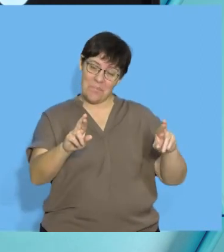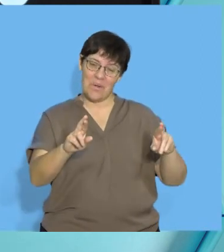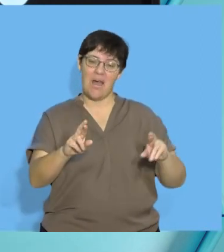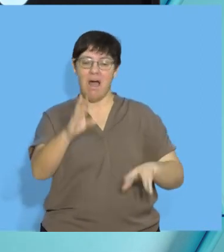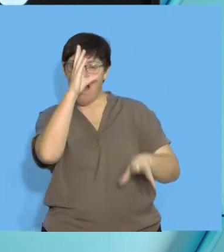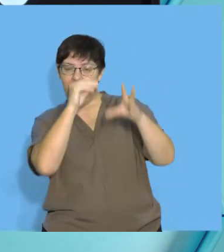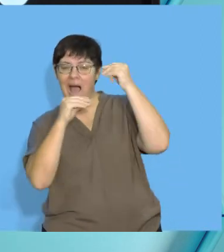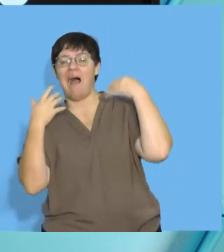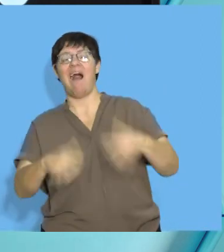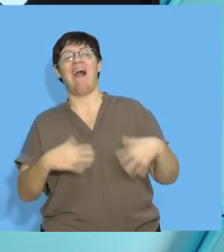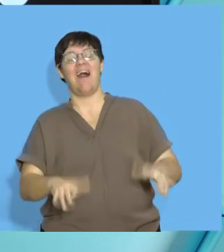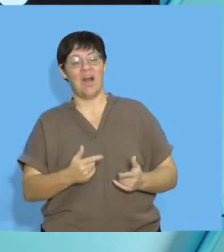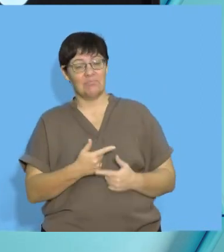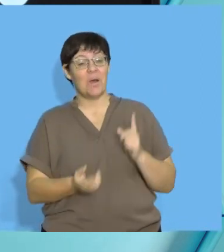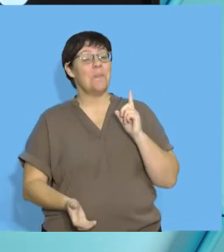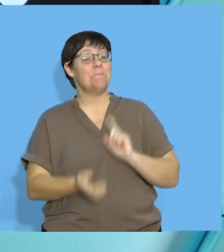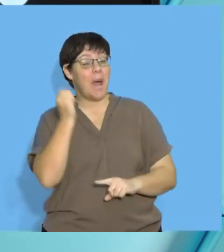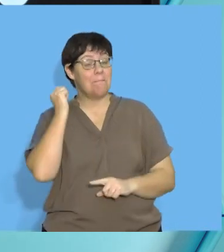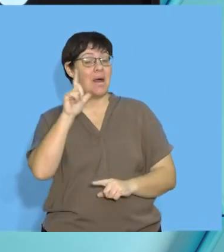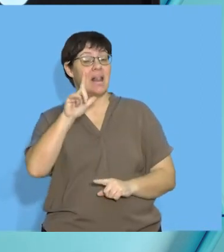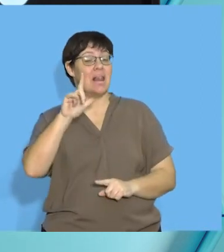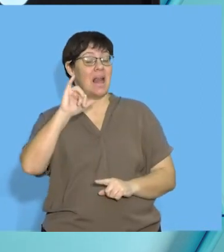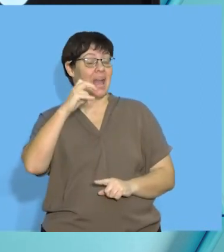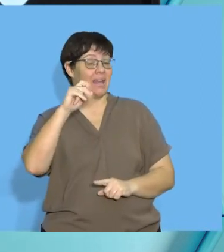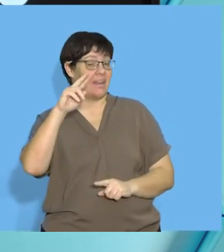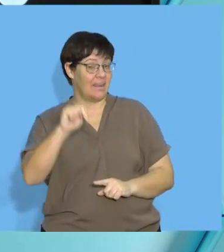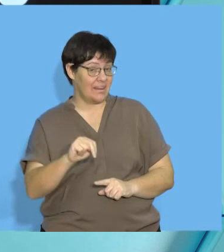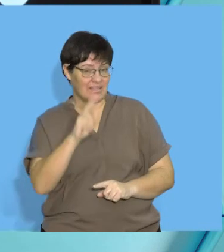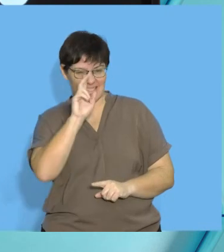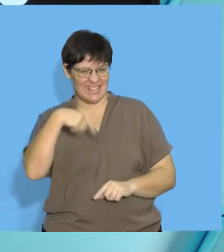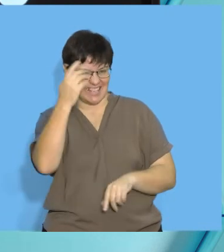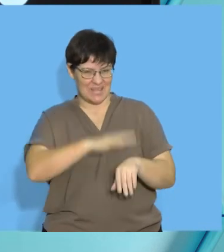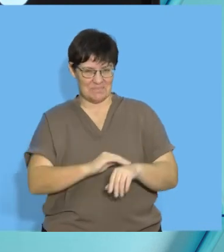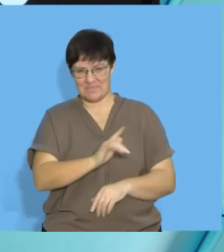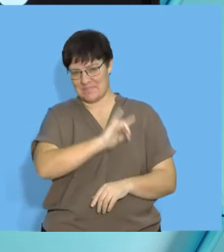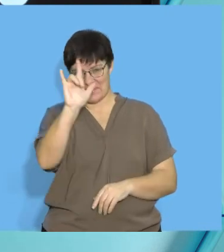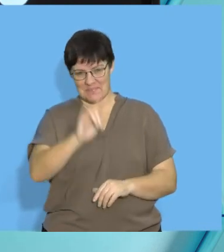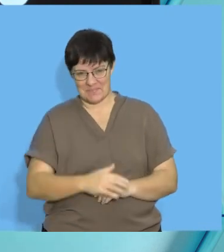Remember, go and find that lichen. We will see you next time. Cheerio, bye.